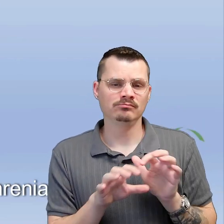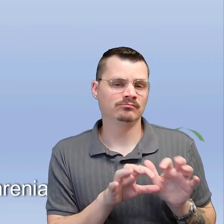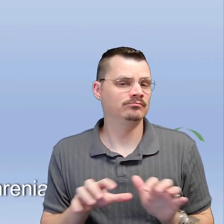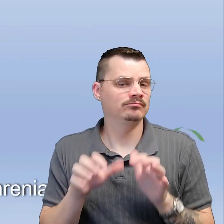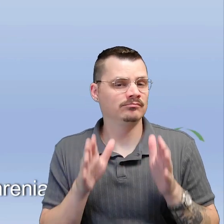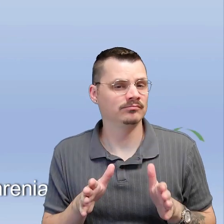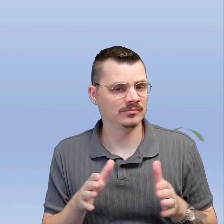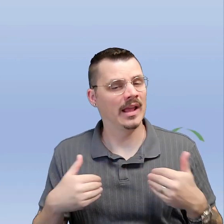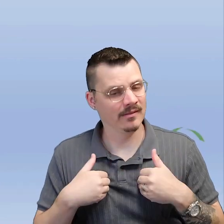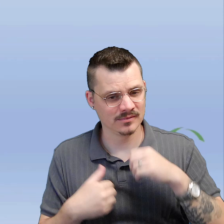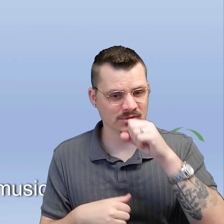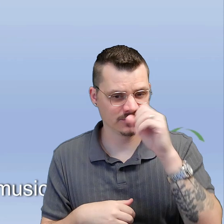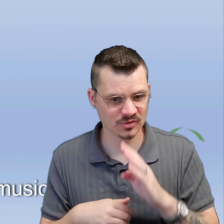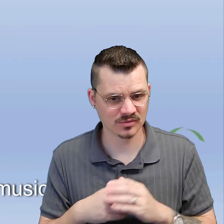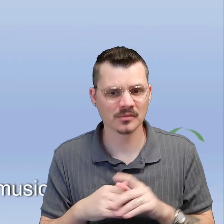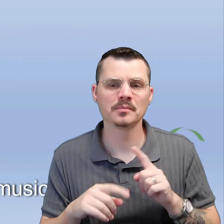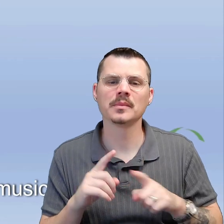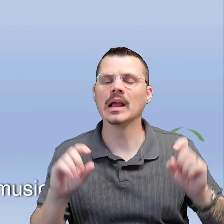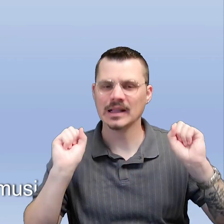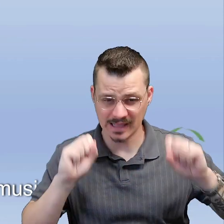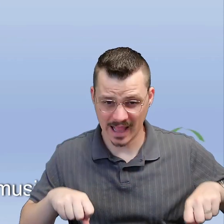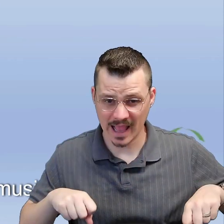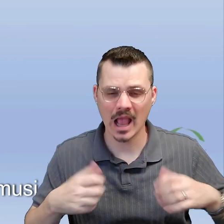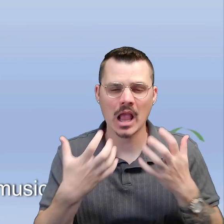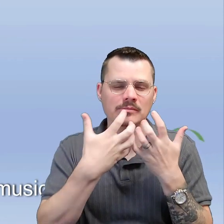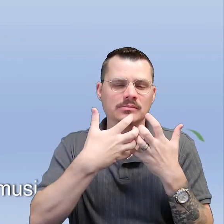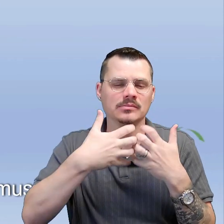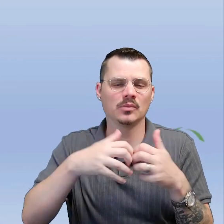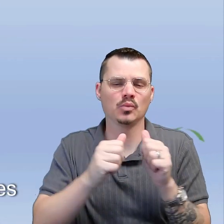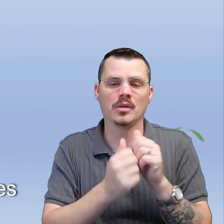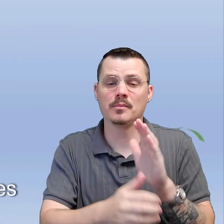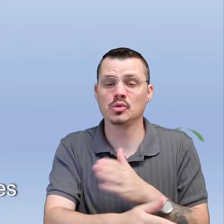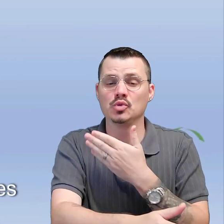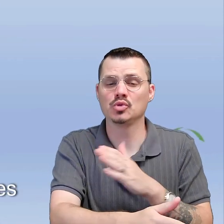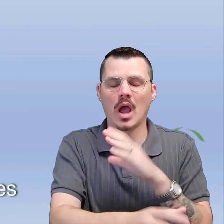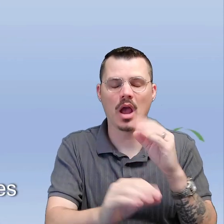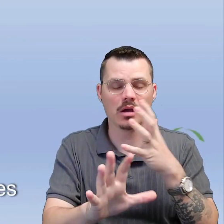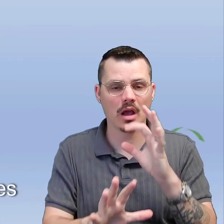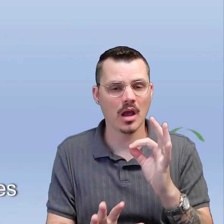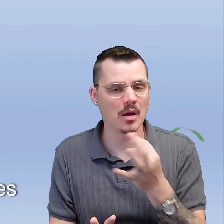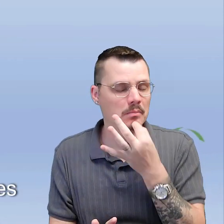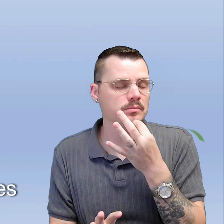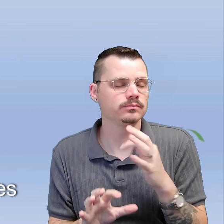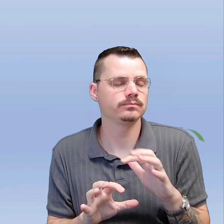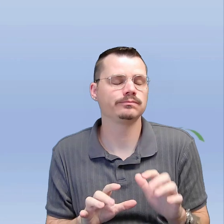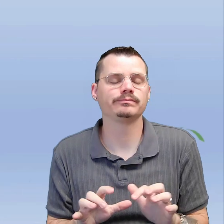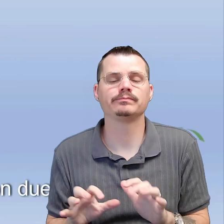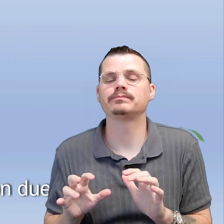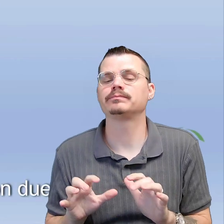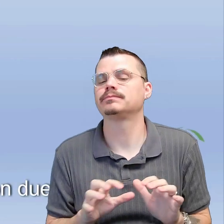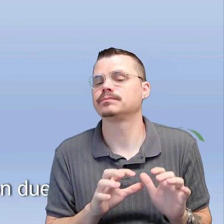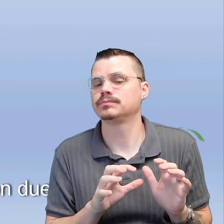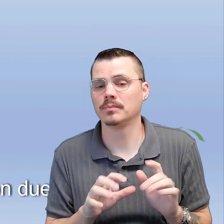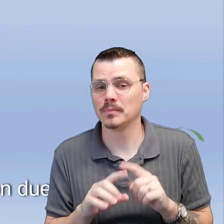to have schizophrenia, but he could organize himself around music and give these brilliant performances